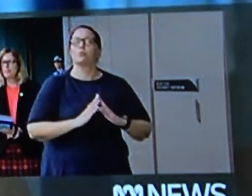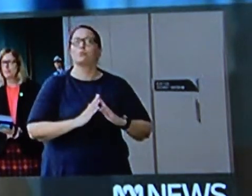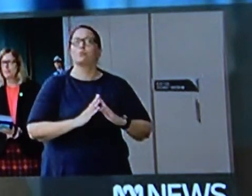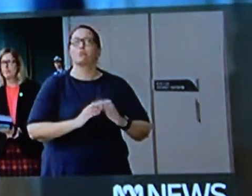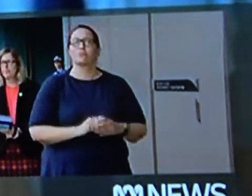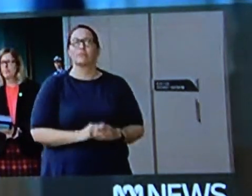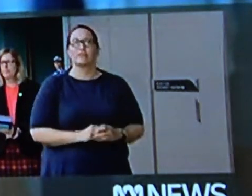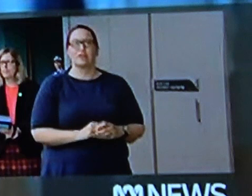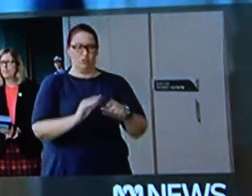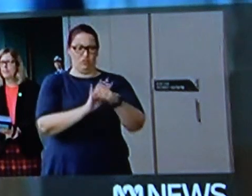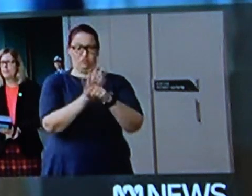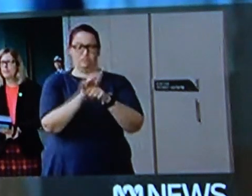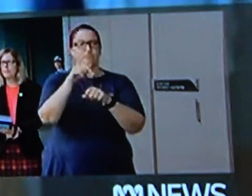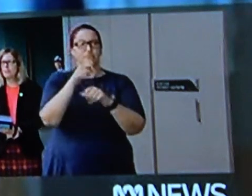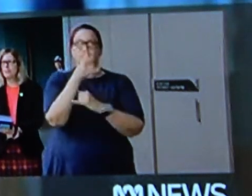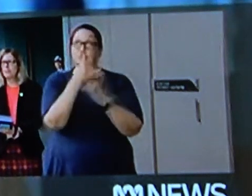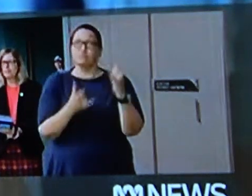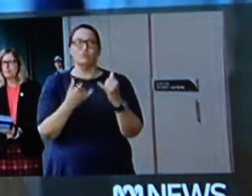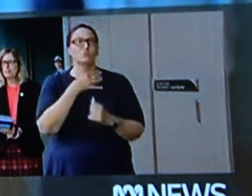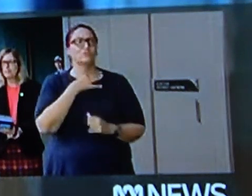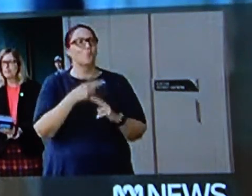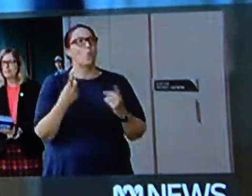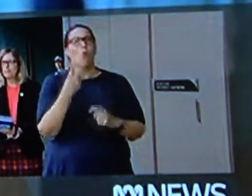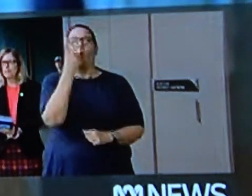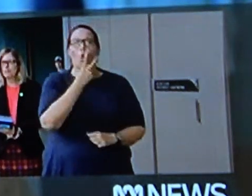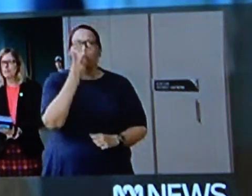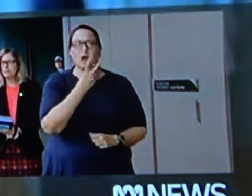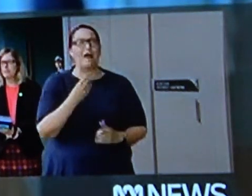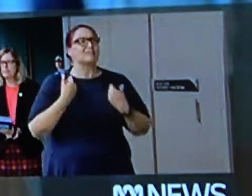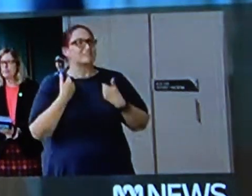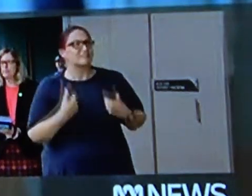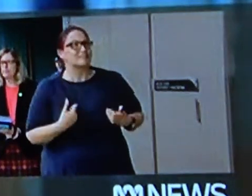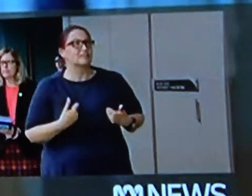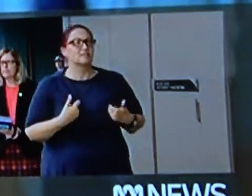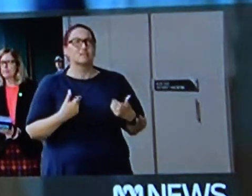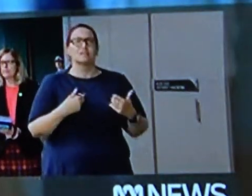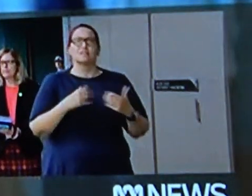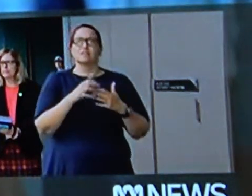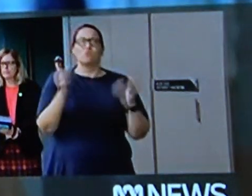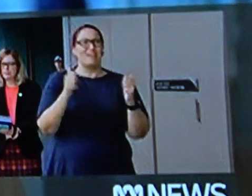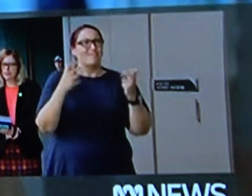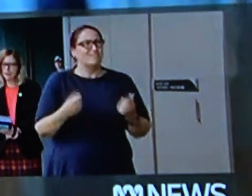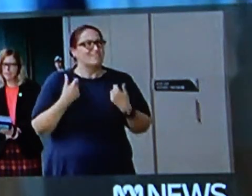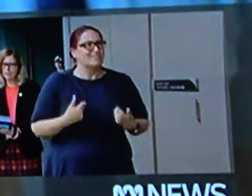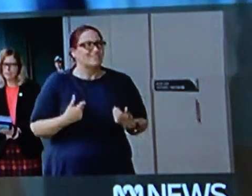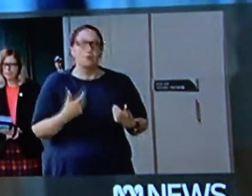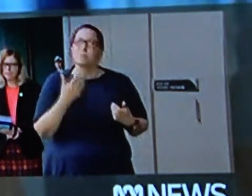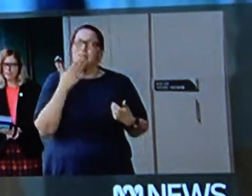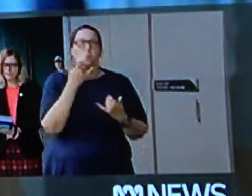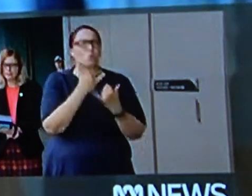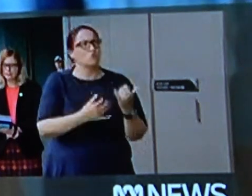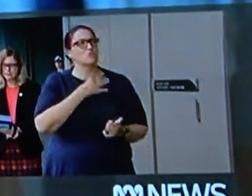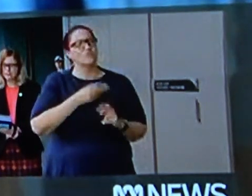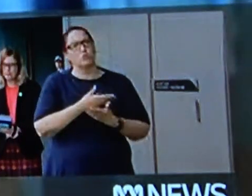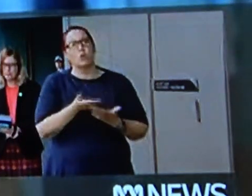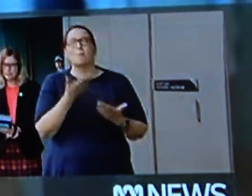has a horrible impact on those who are older and vulnerable, and it's really time for us to protect those most vulnerable in our community. And can I stress,